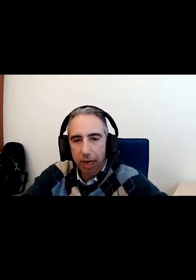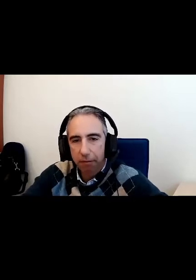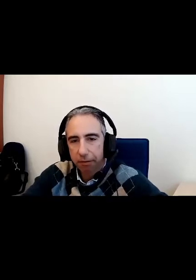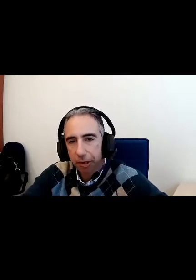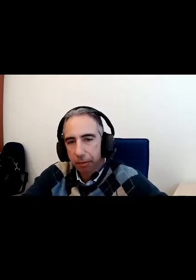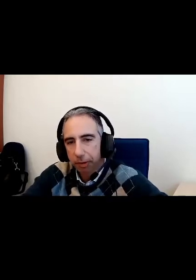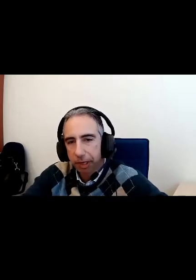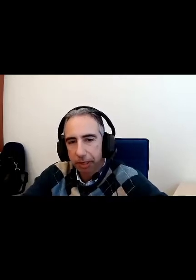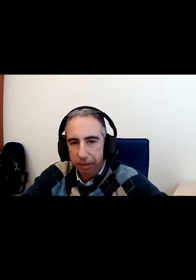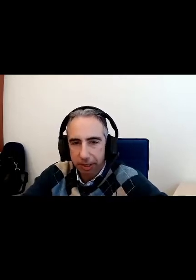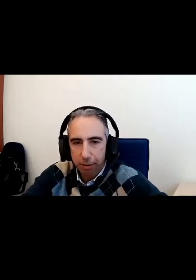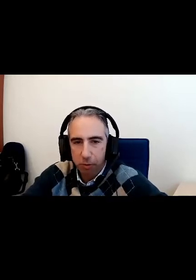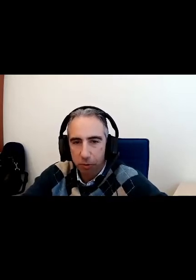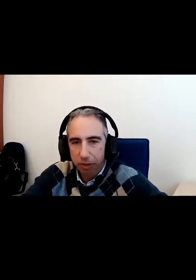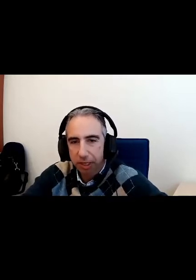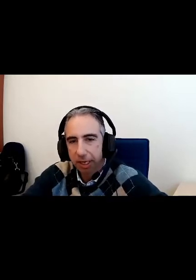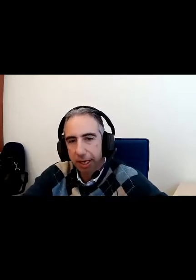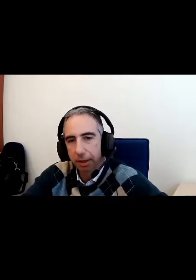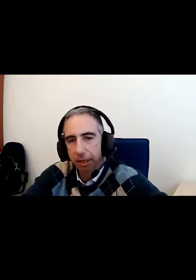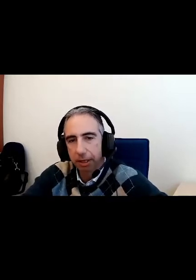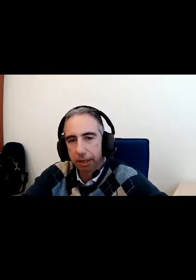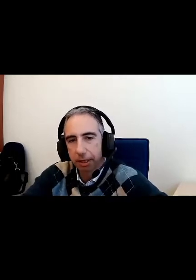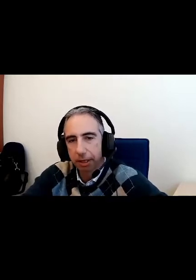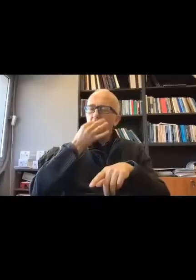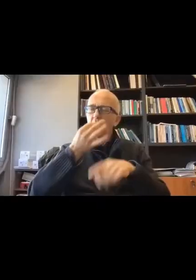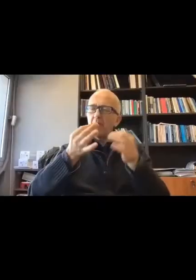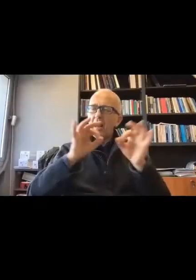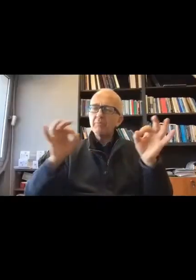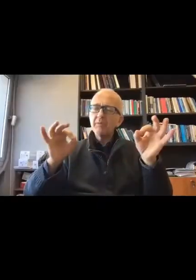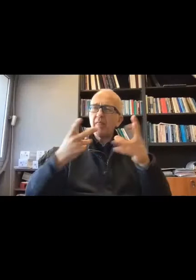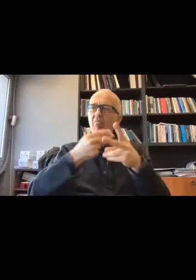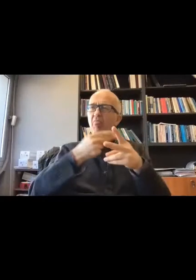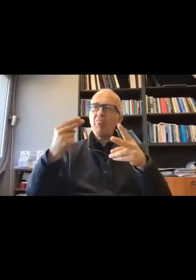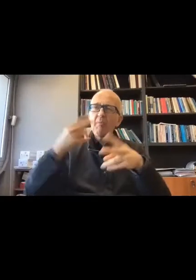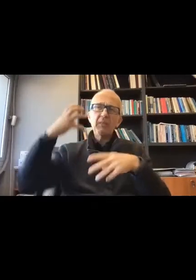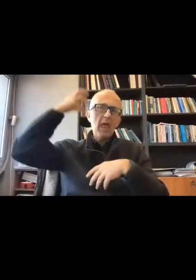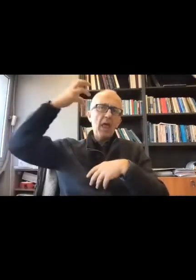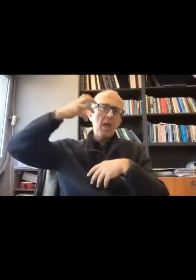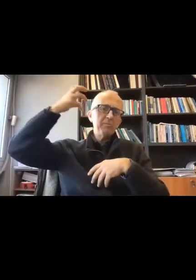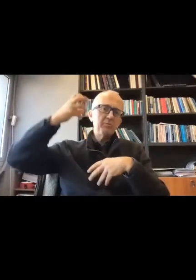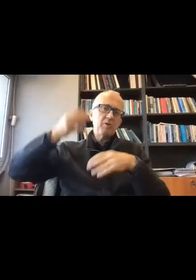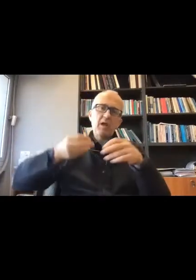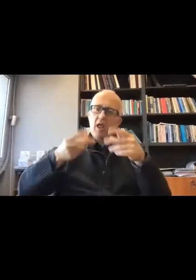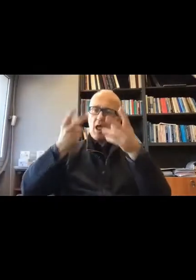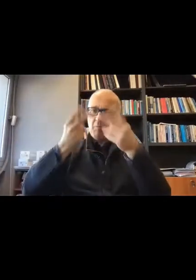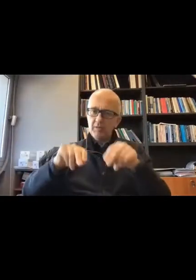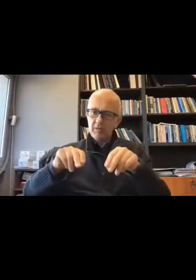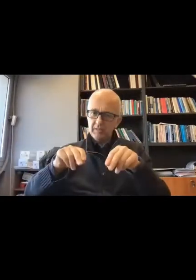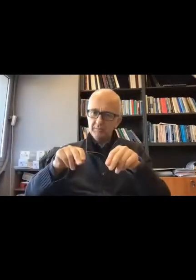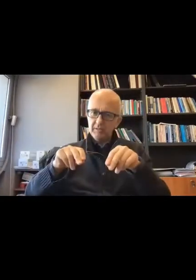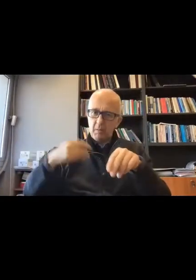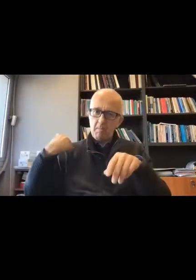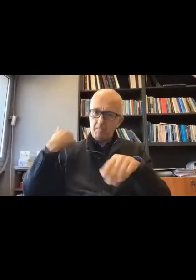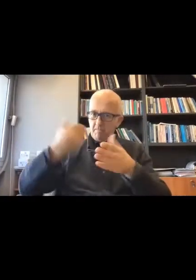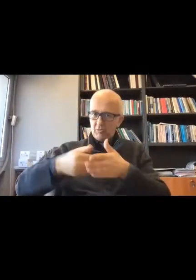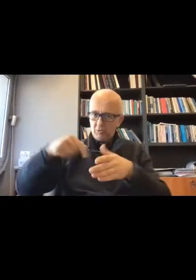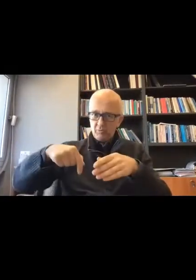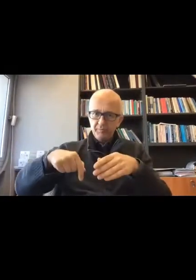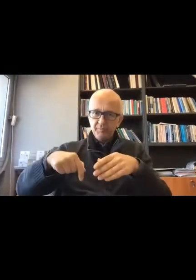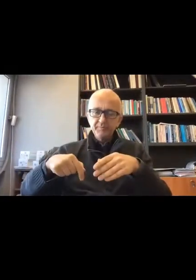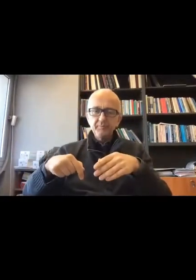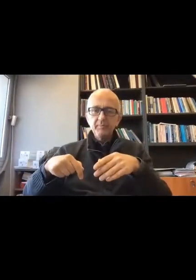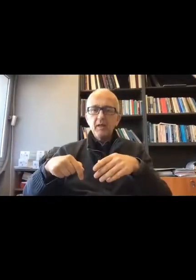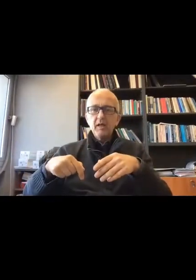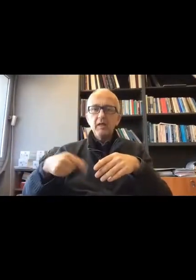will cover in some more detail the intellectual output one, which has been finalized. And